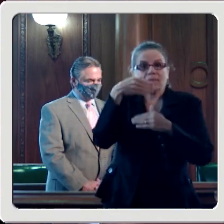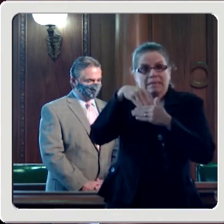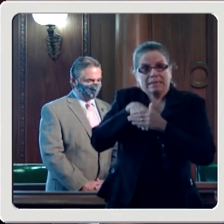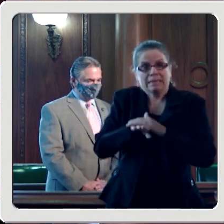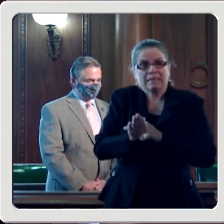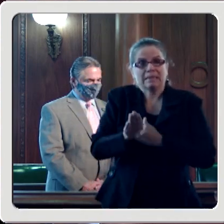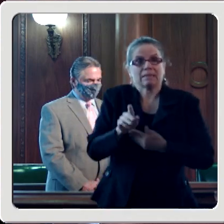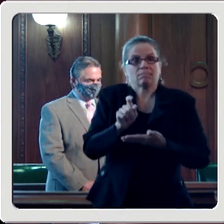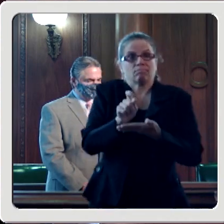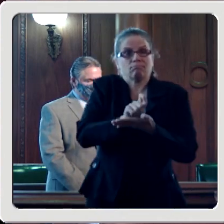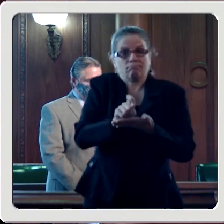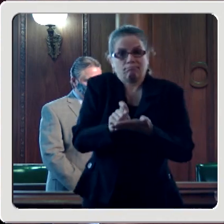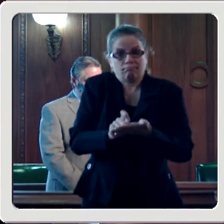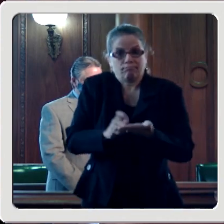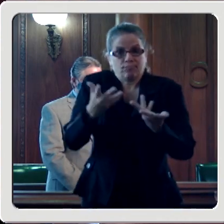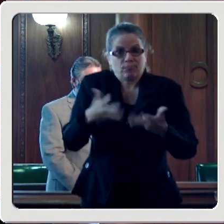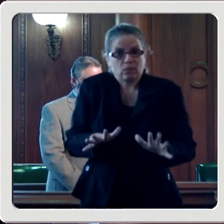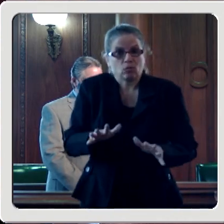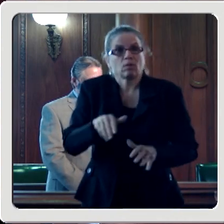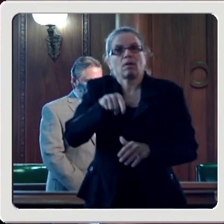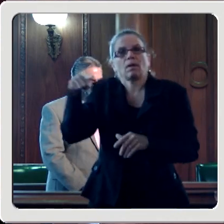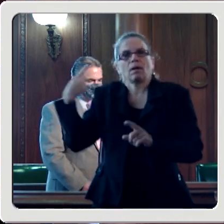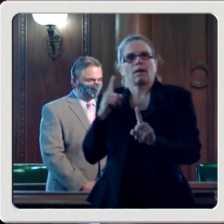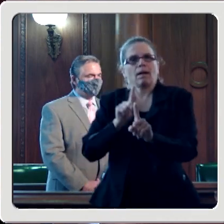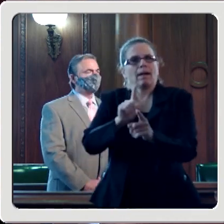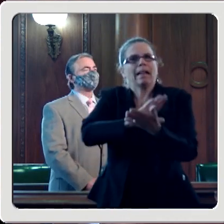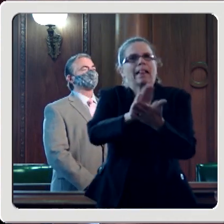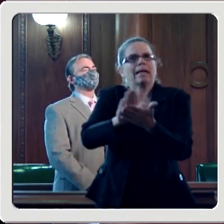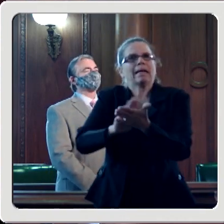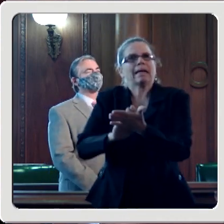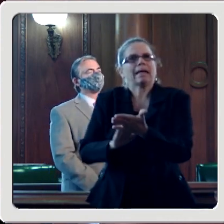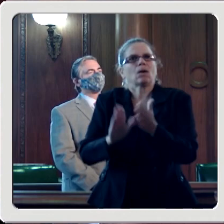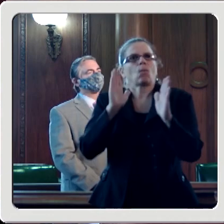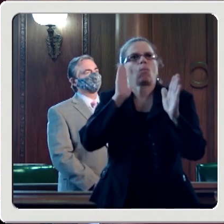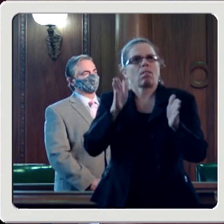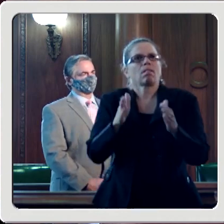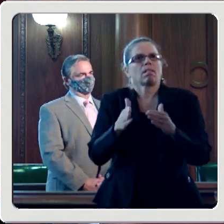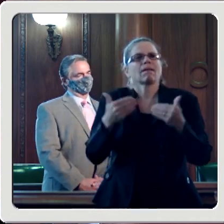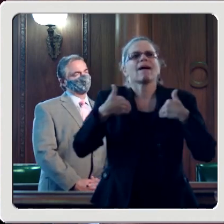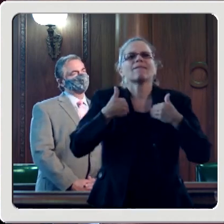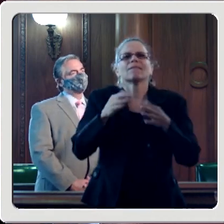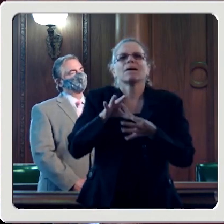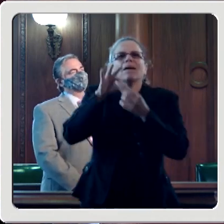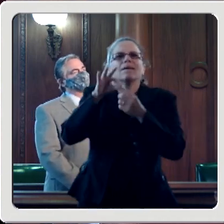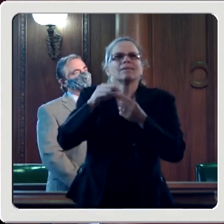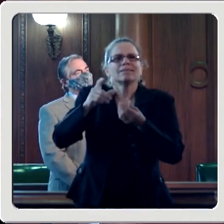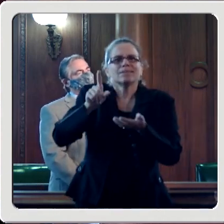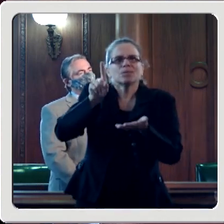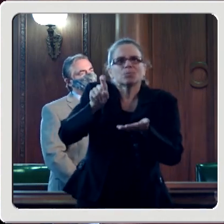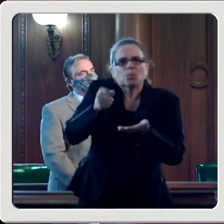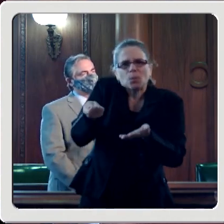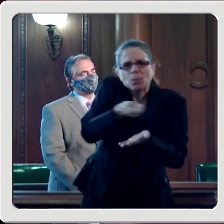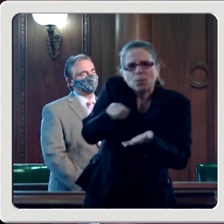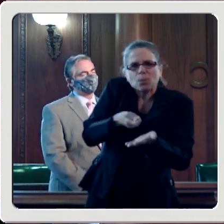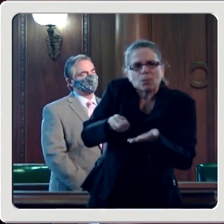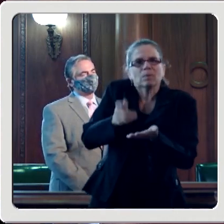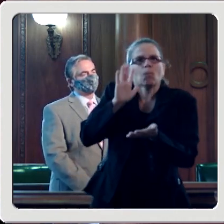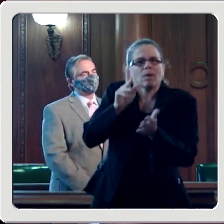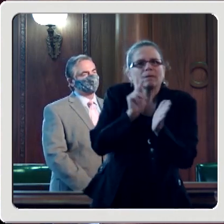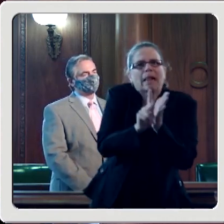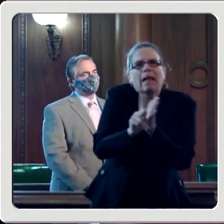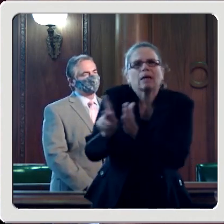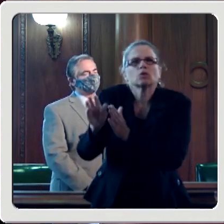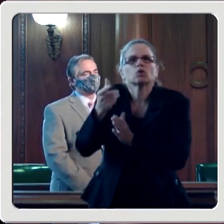machine. And again, trying to keep our numbers low as this graph indicates. We continue with the storm cleanup this week. It